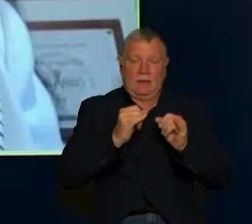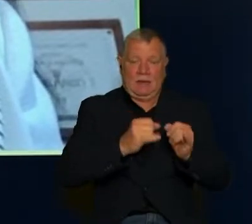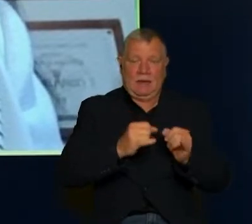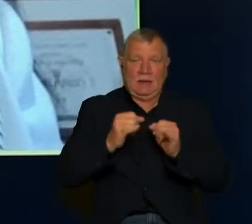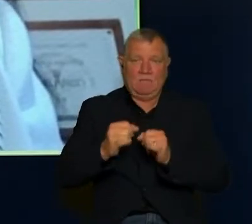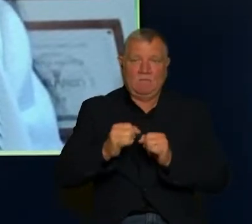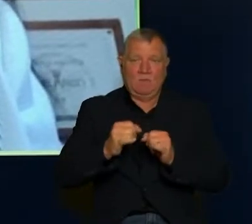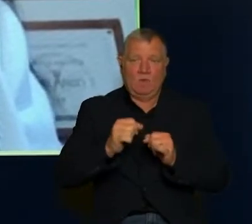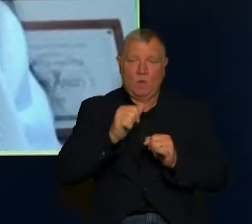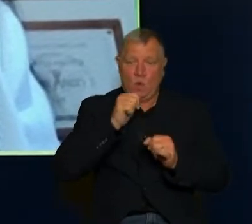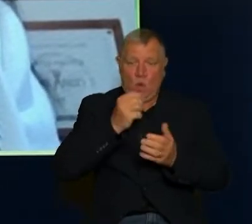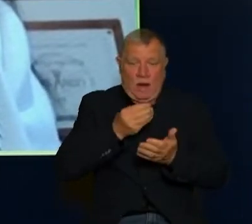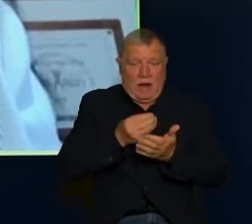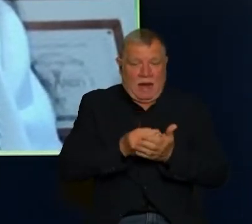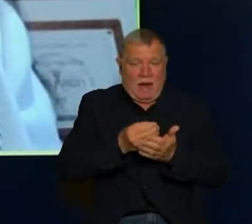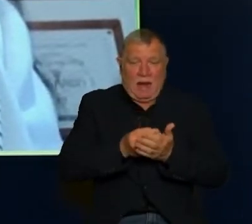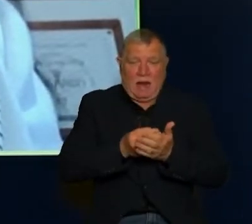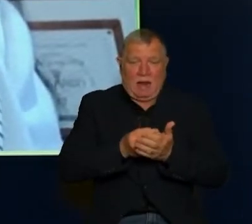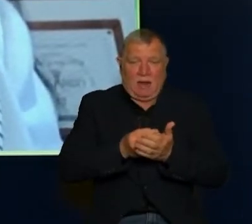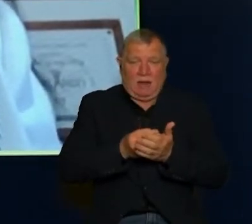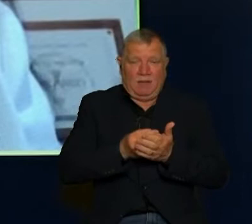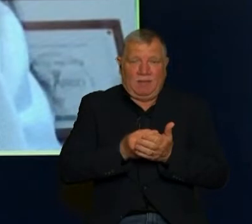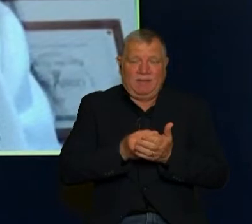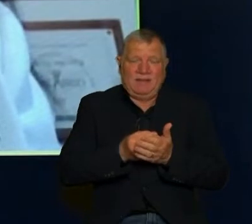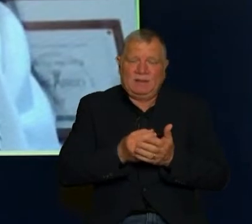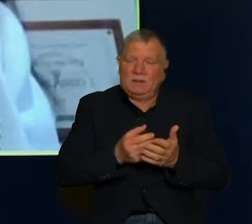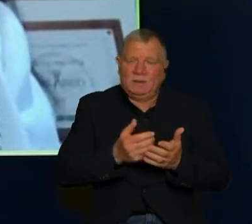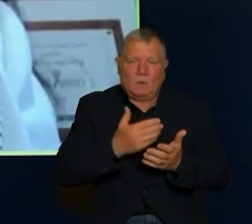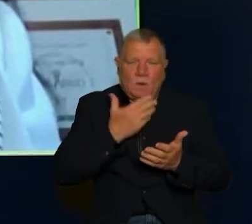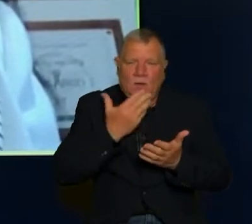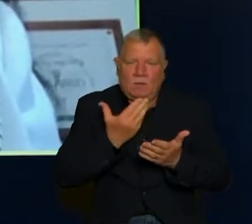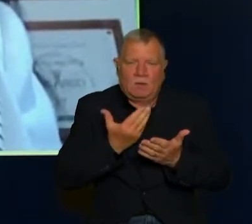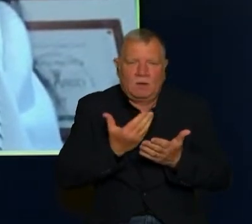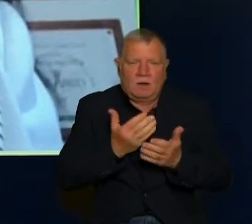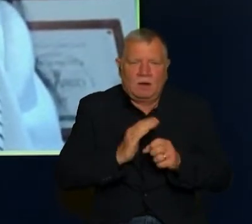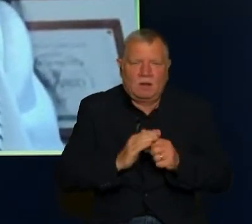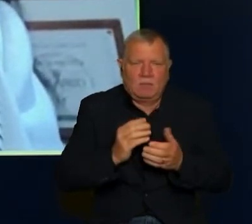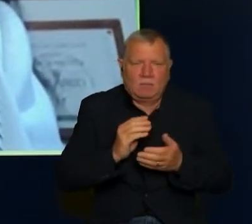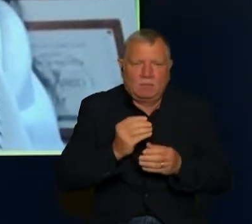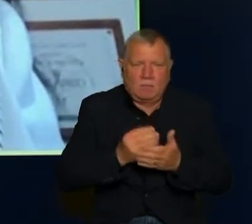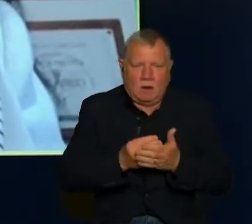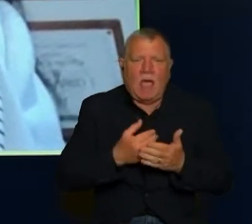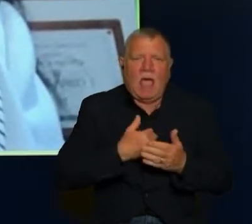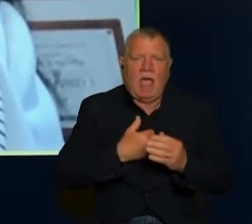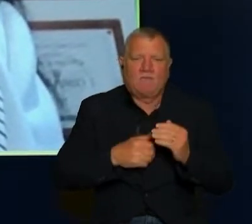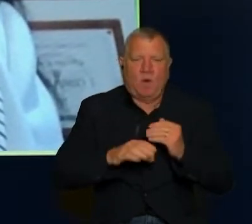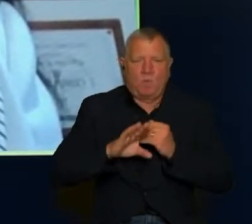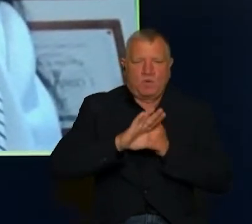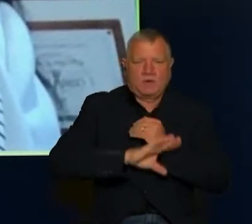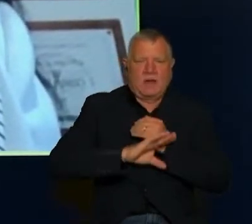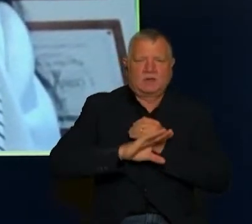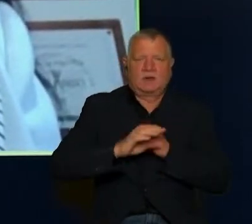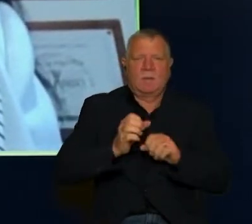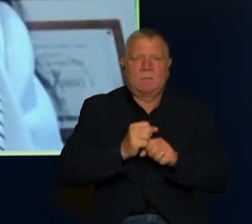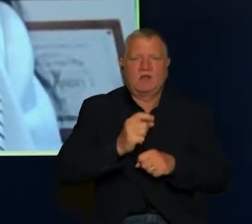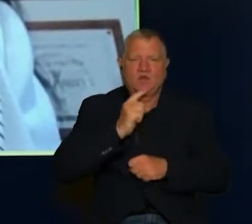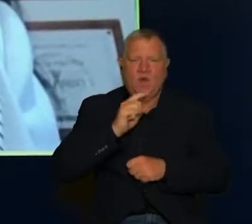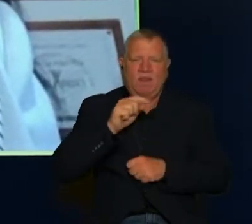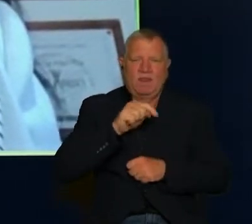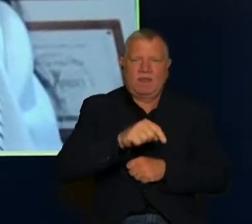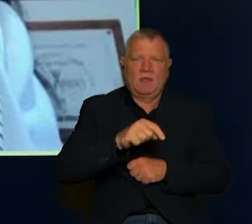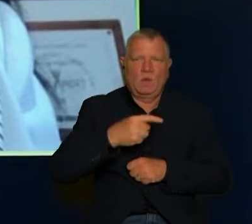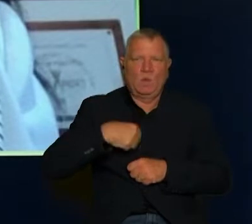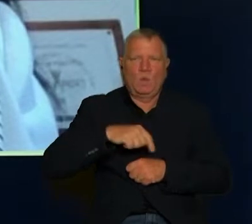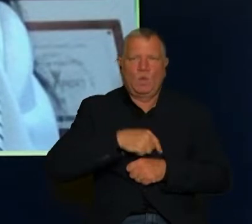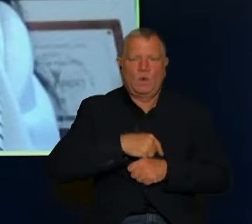individuals that economically are just barely surviving are protected, and to ensure that